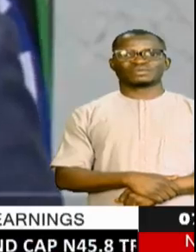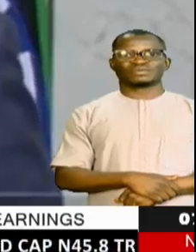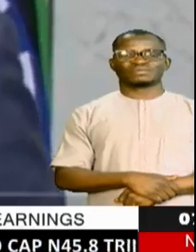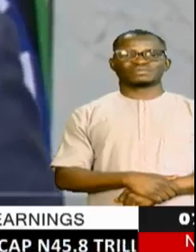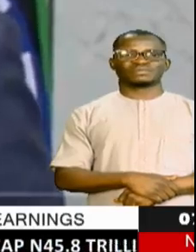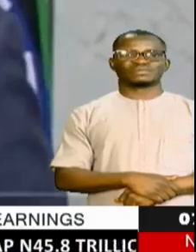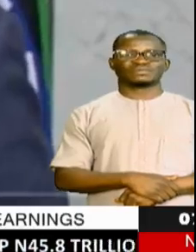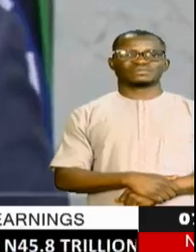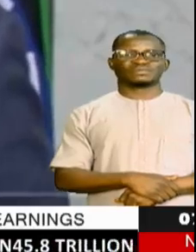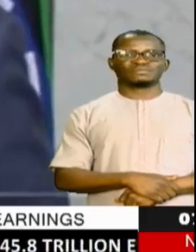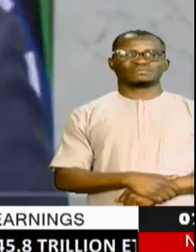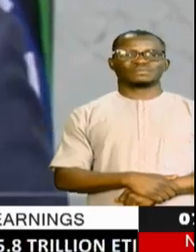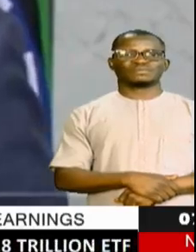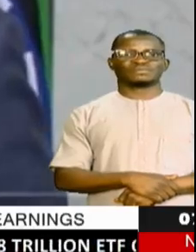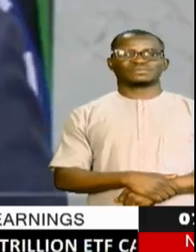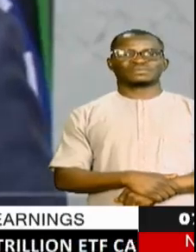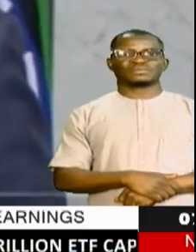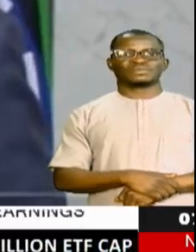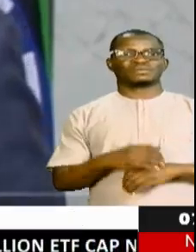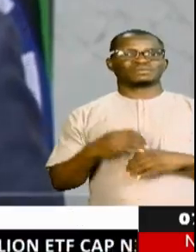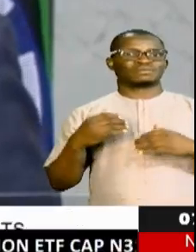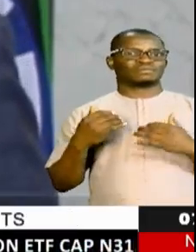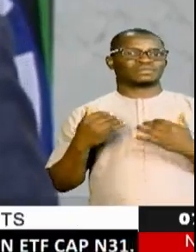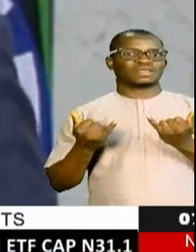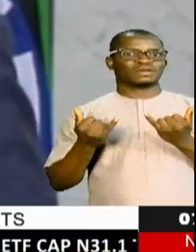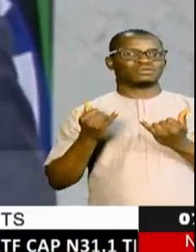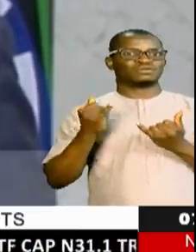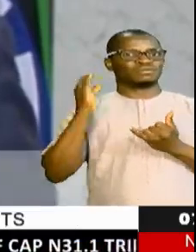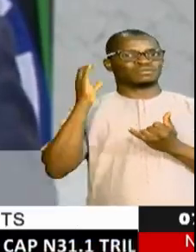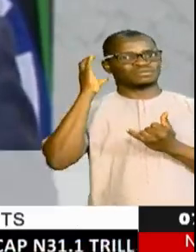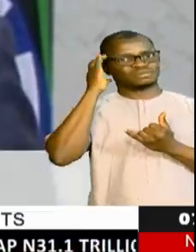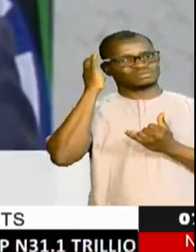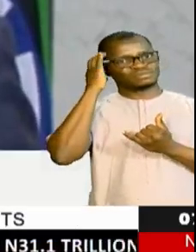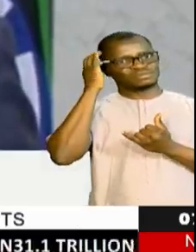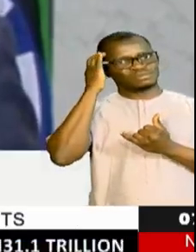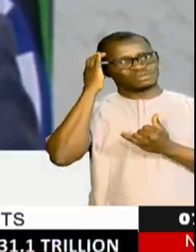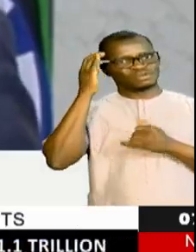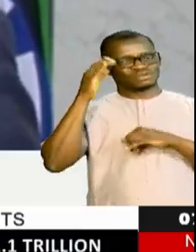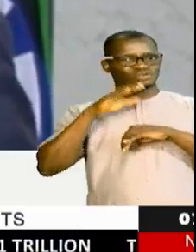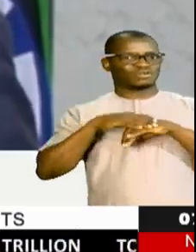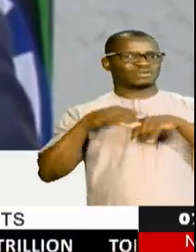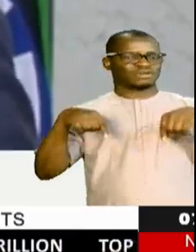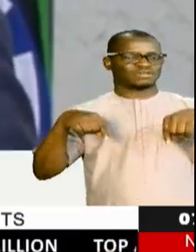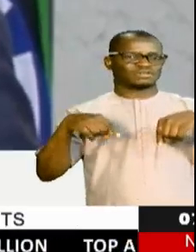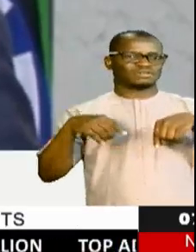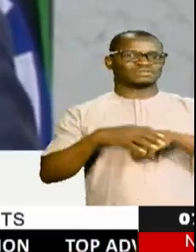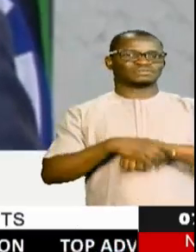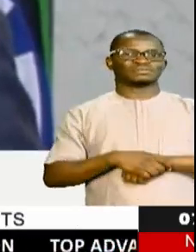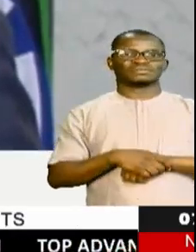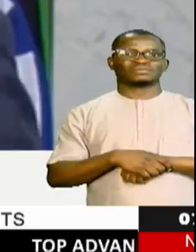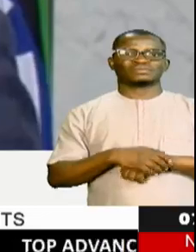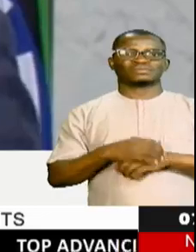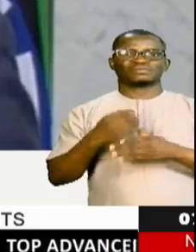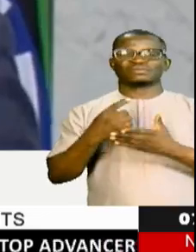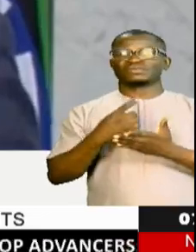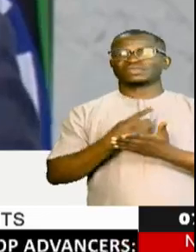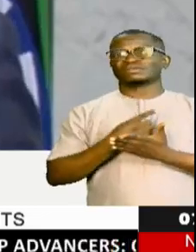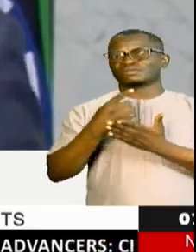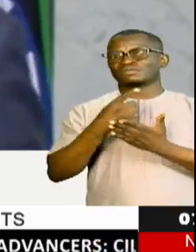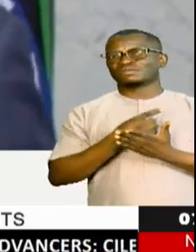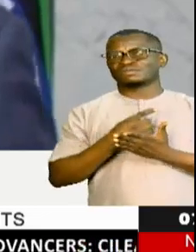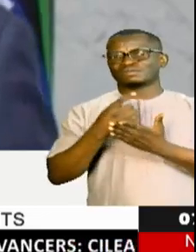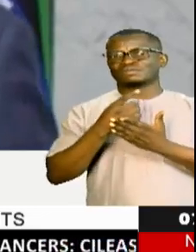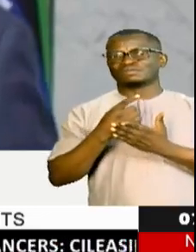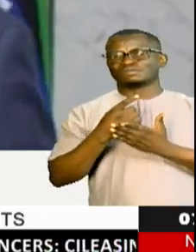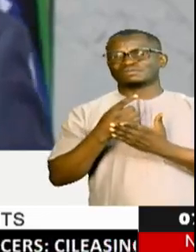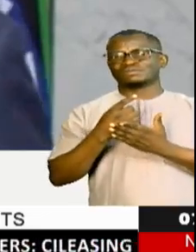on it. I've spoken to thousands of parents, grandparents, aunties and uncles. They, like me, are worried sick about the